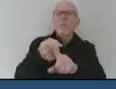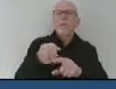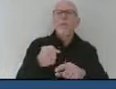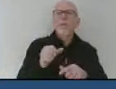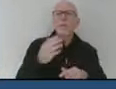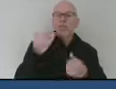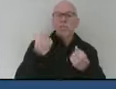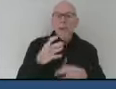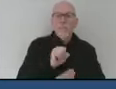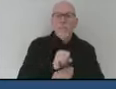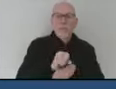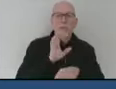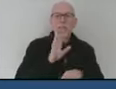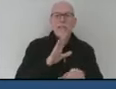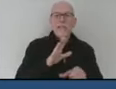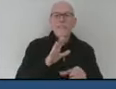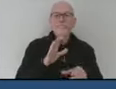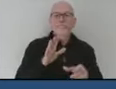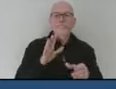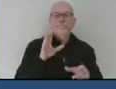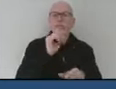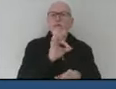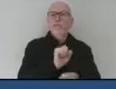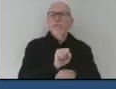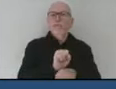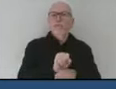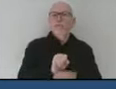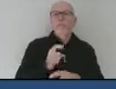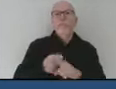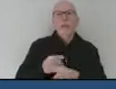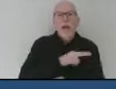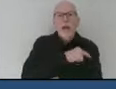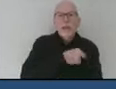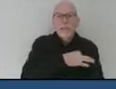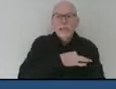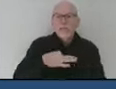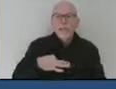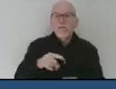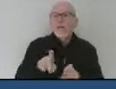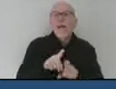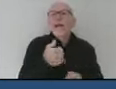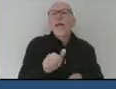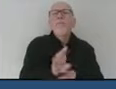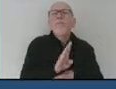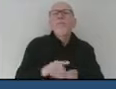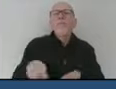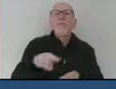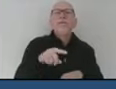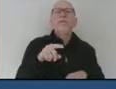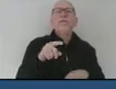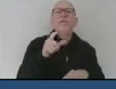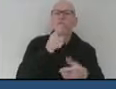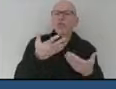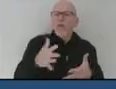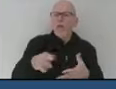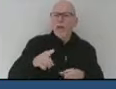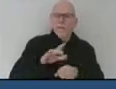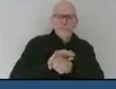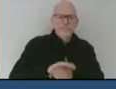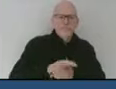out, and hospital staff, same as any business, who are already stressed out, who have